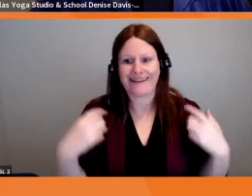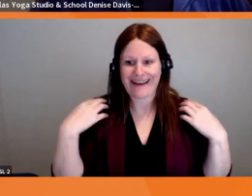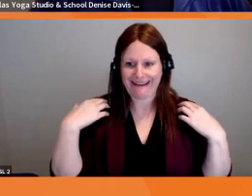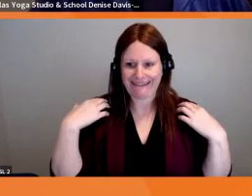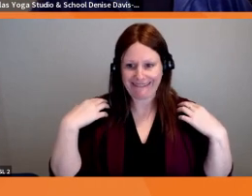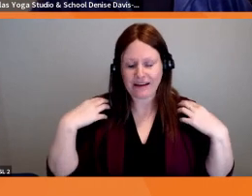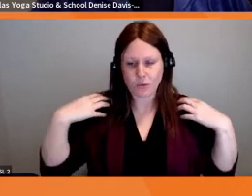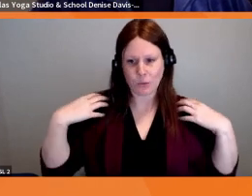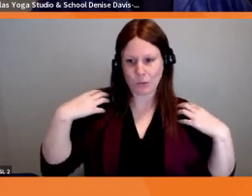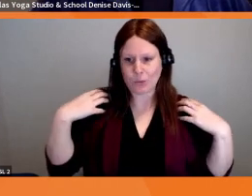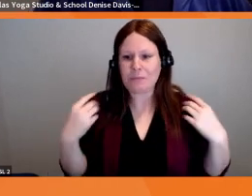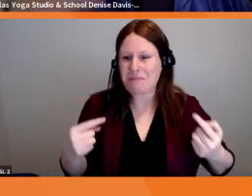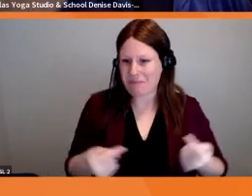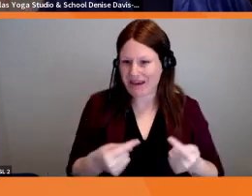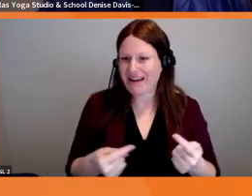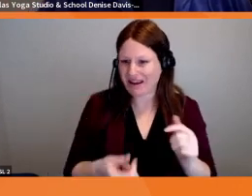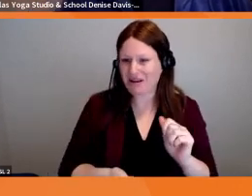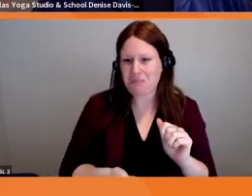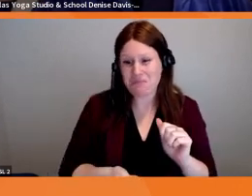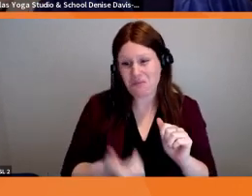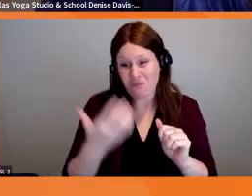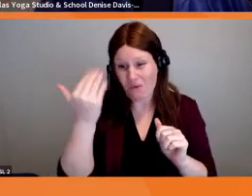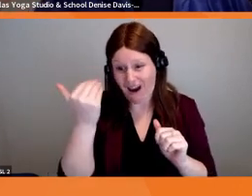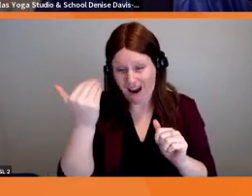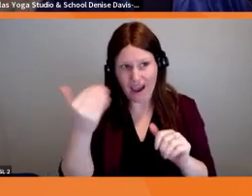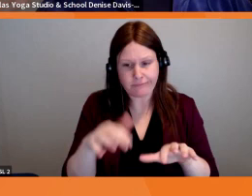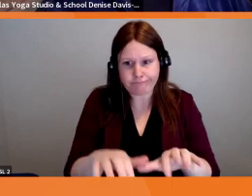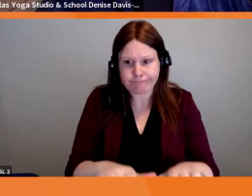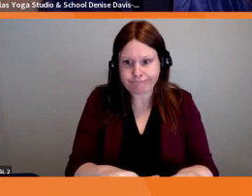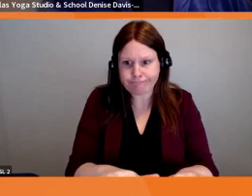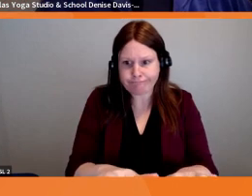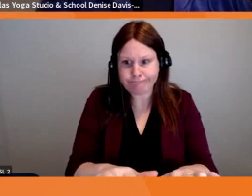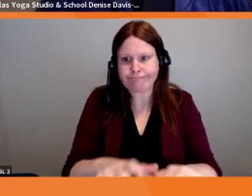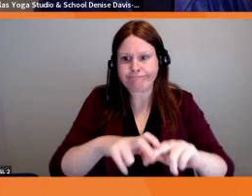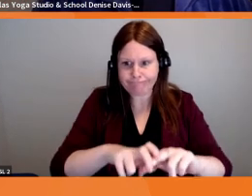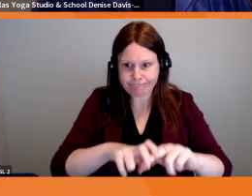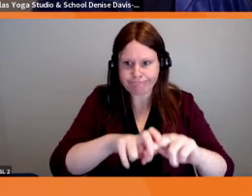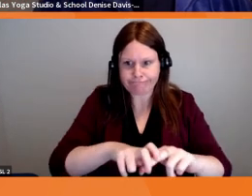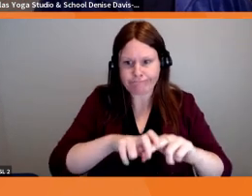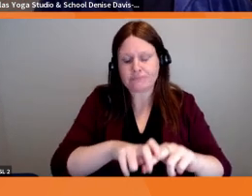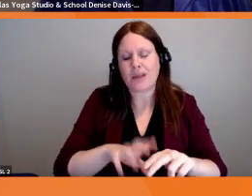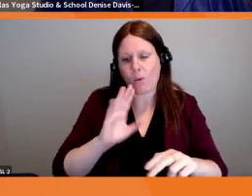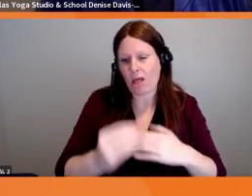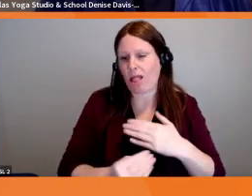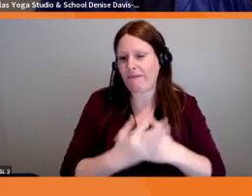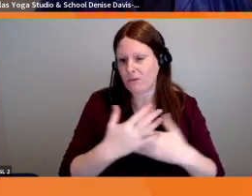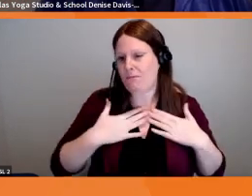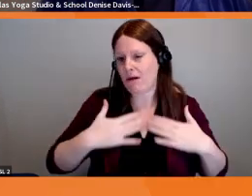right? Mostly from our devices. You're sitting too long, it's going to end up in neck and shoulder pain, right? And